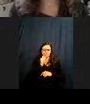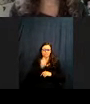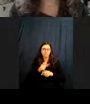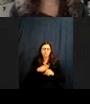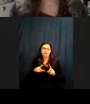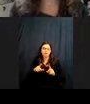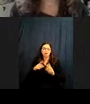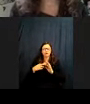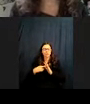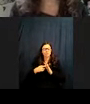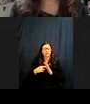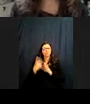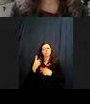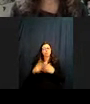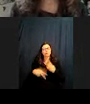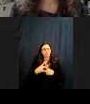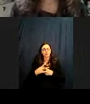a kind of